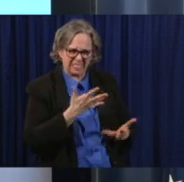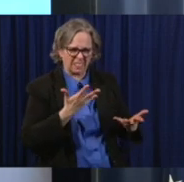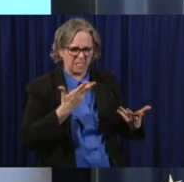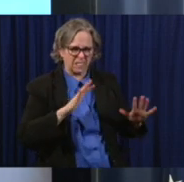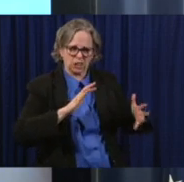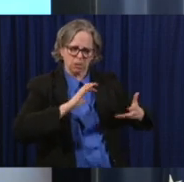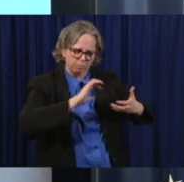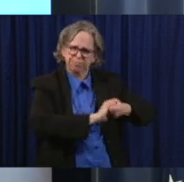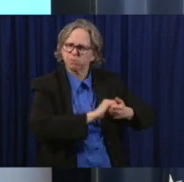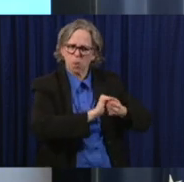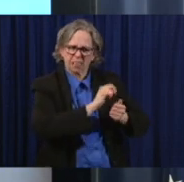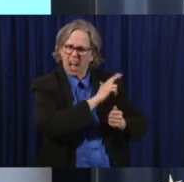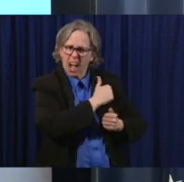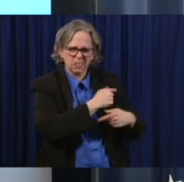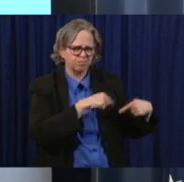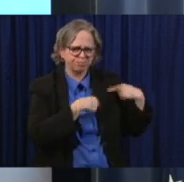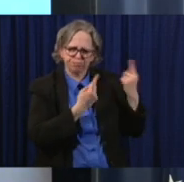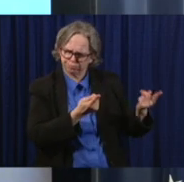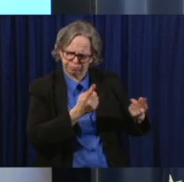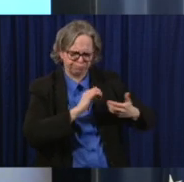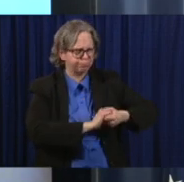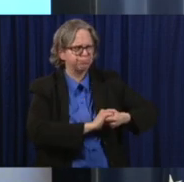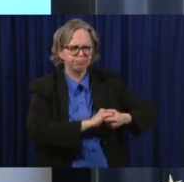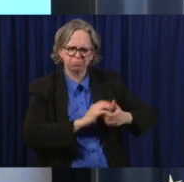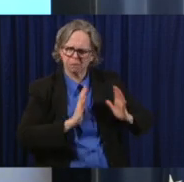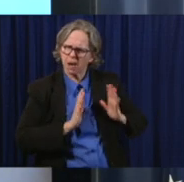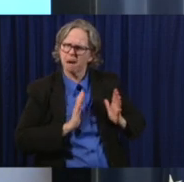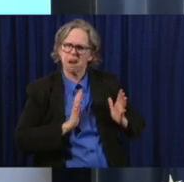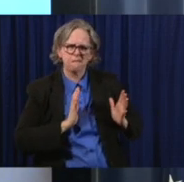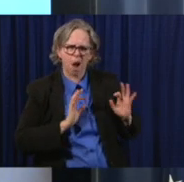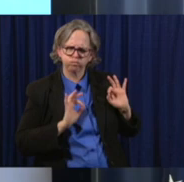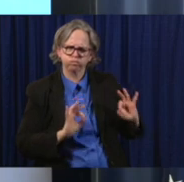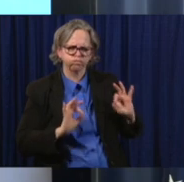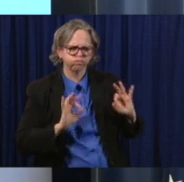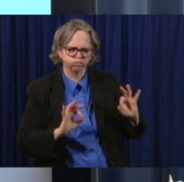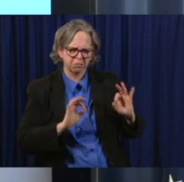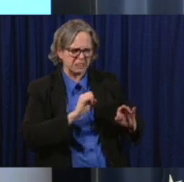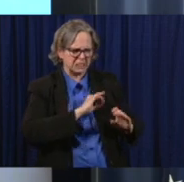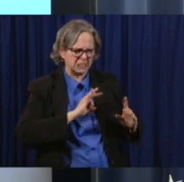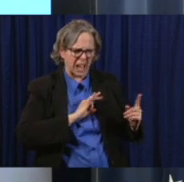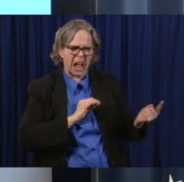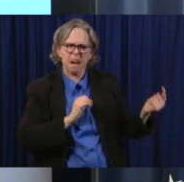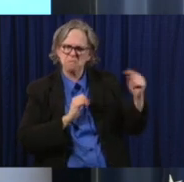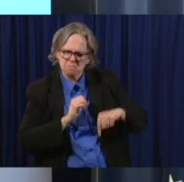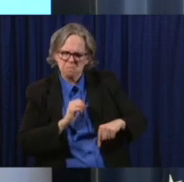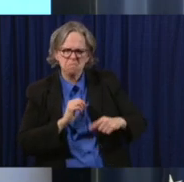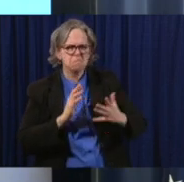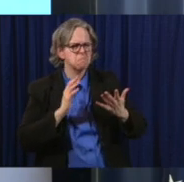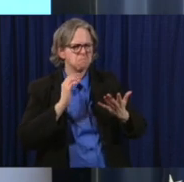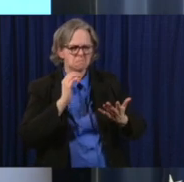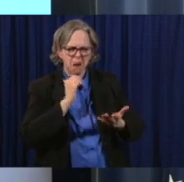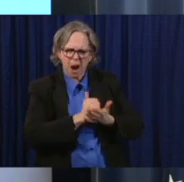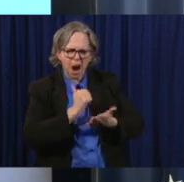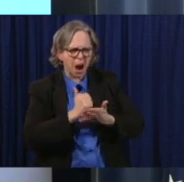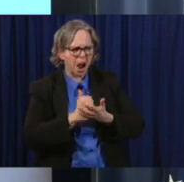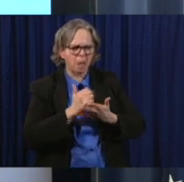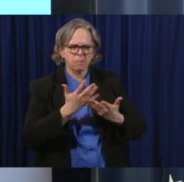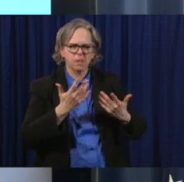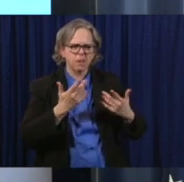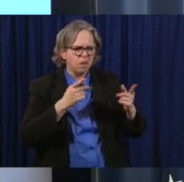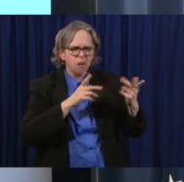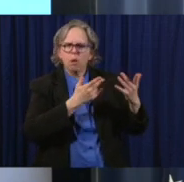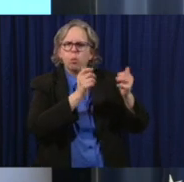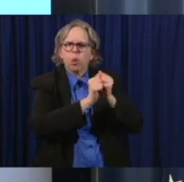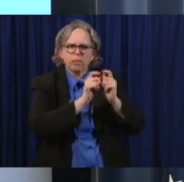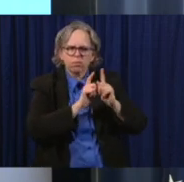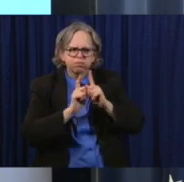Ohio, had one of their staff who comes in, had gone through the entire facility with them and helped them to